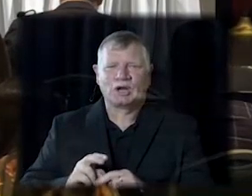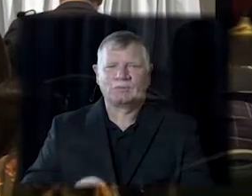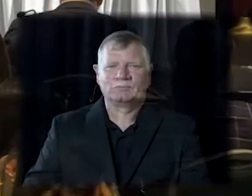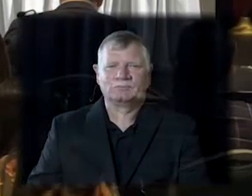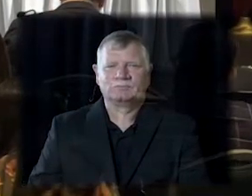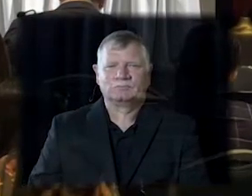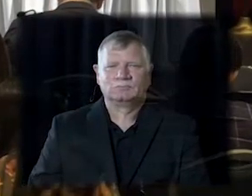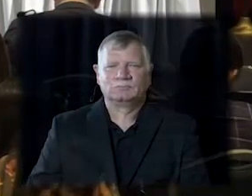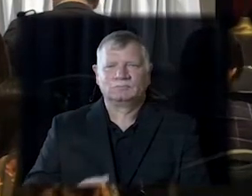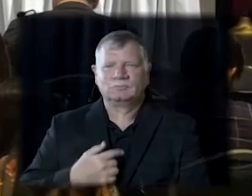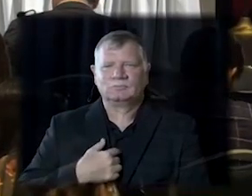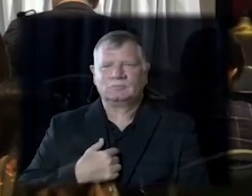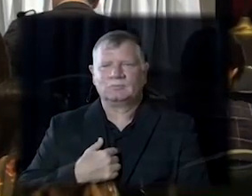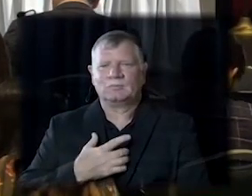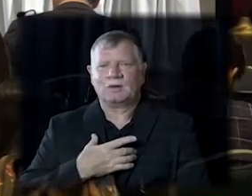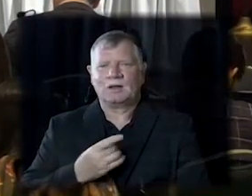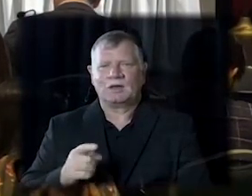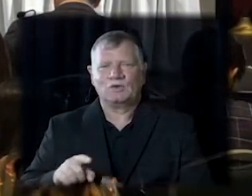What I'd like to begin with